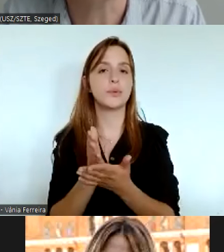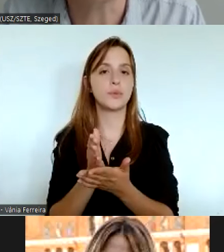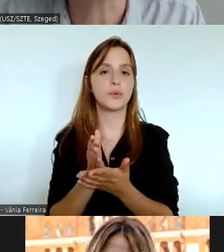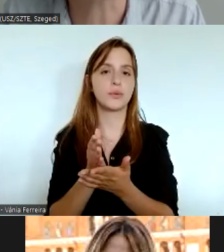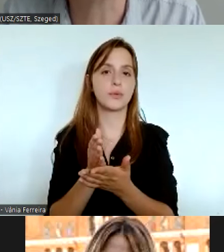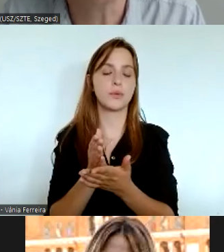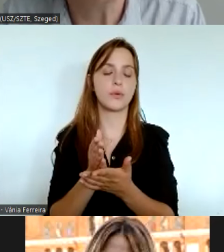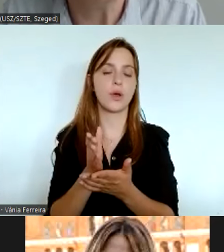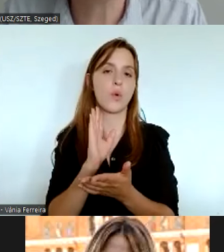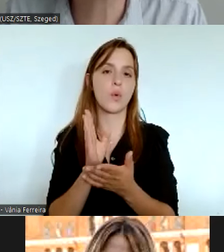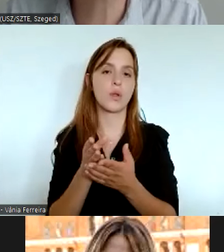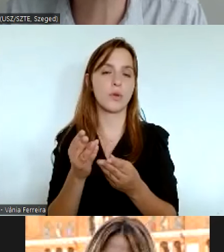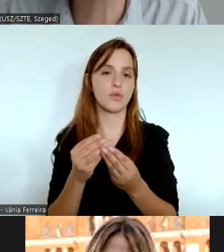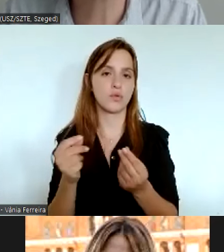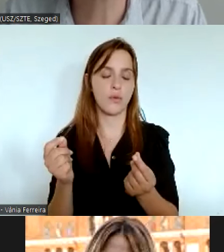solution of the thing.